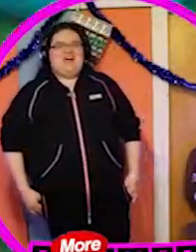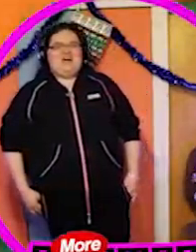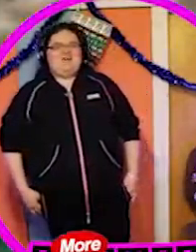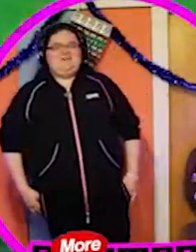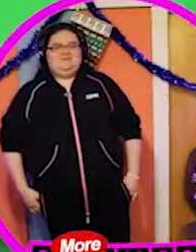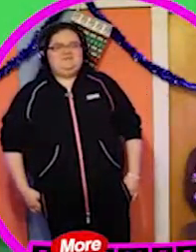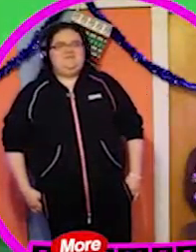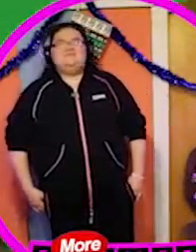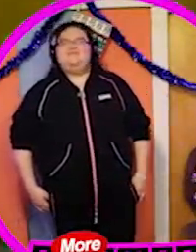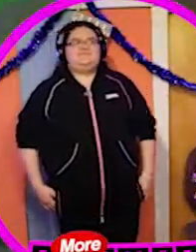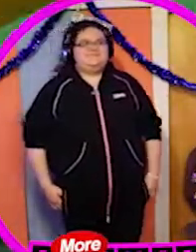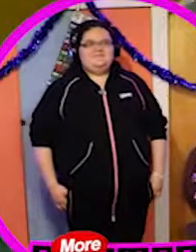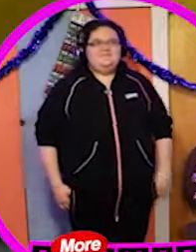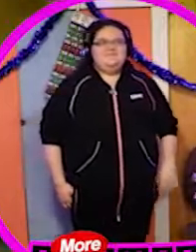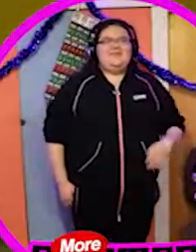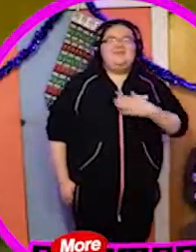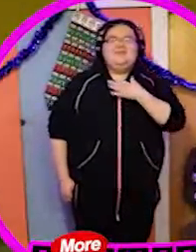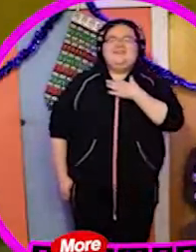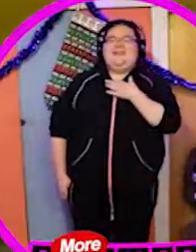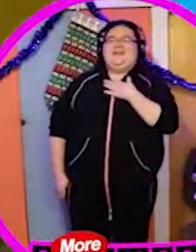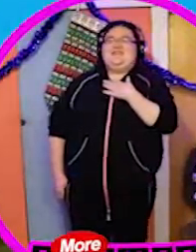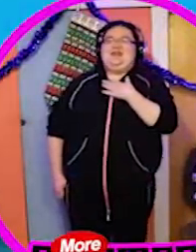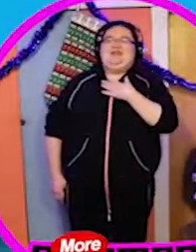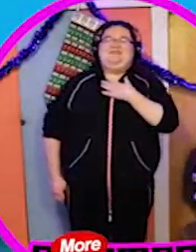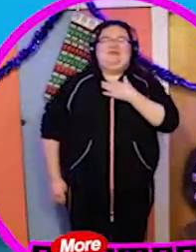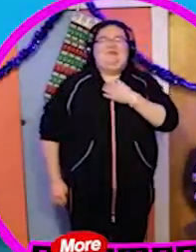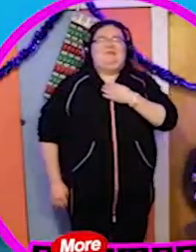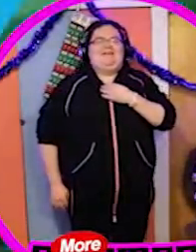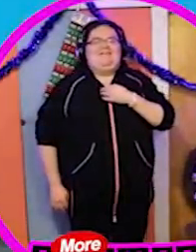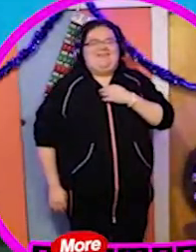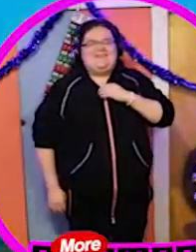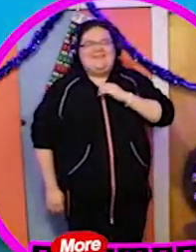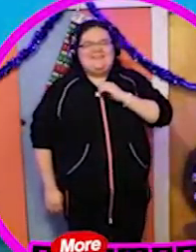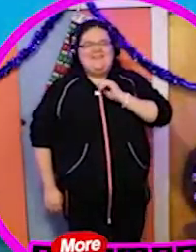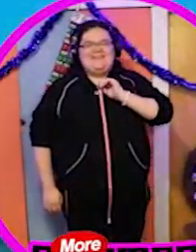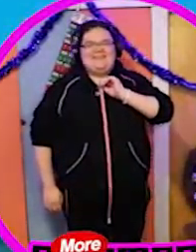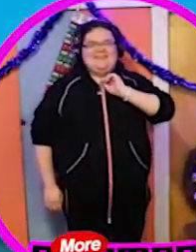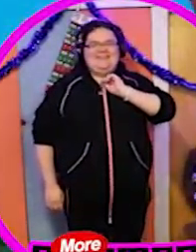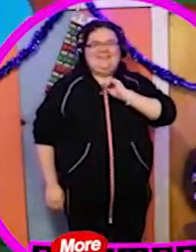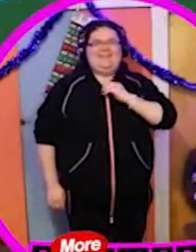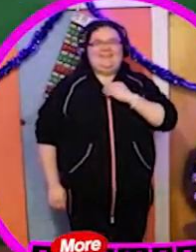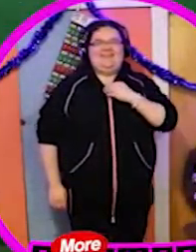KSI, can't lose! You can do it, bro! That scared me, oh my god!